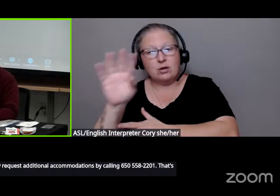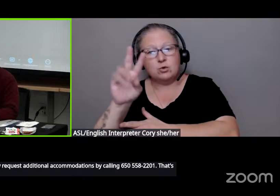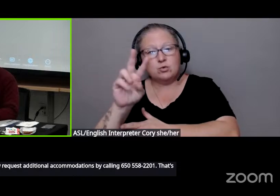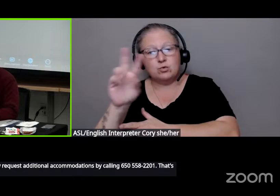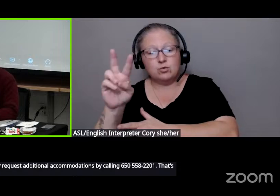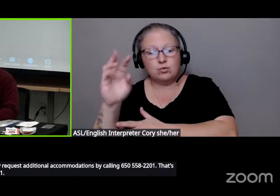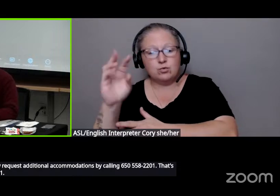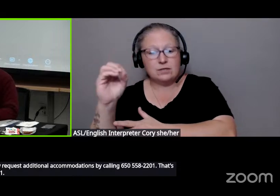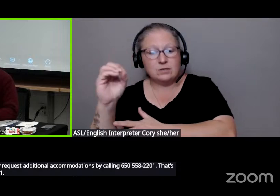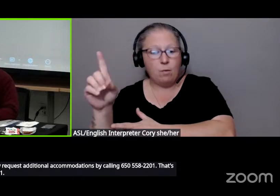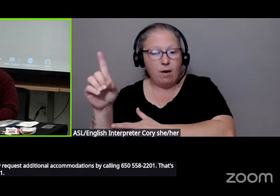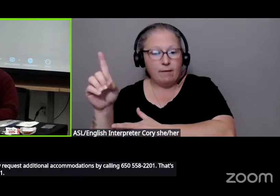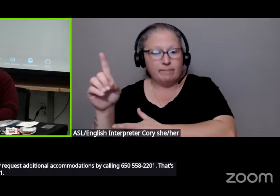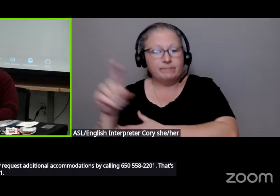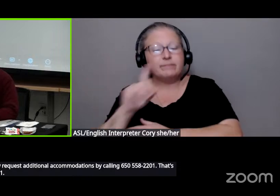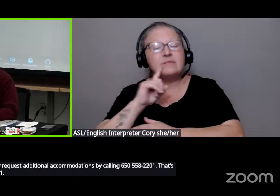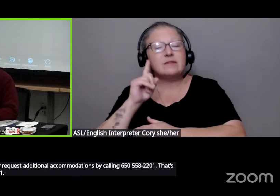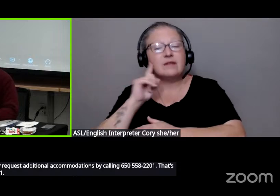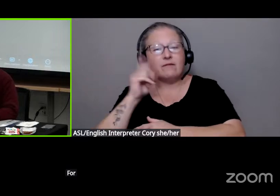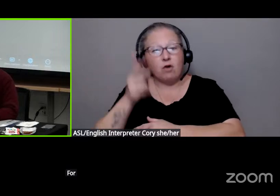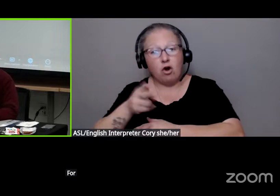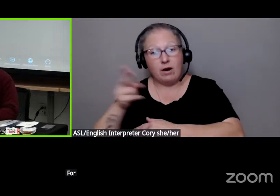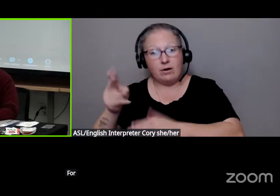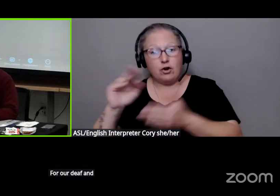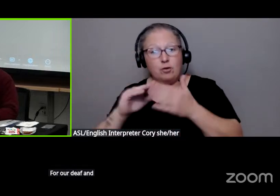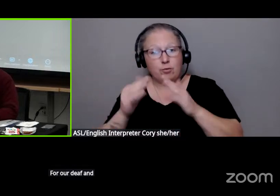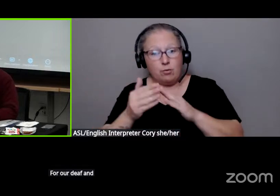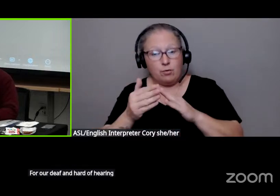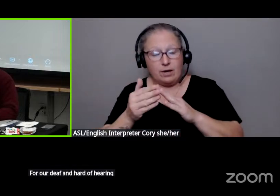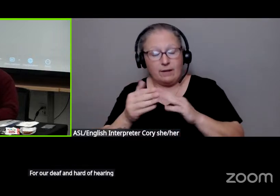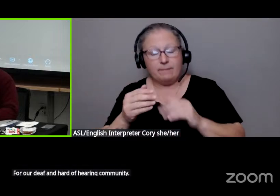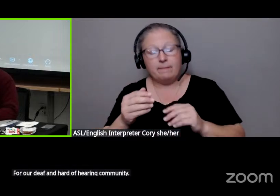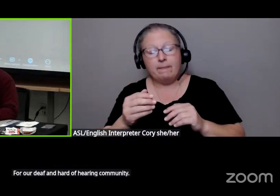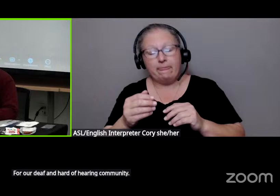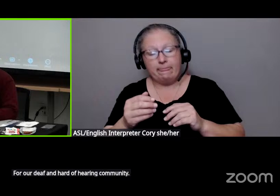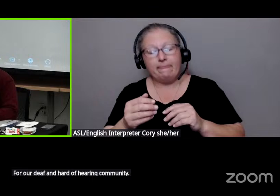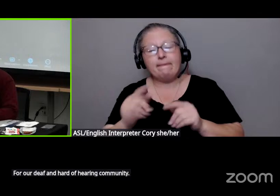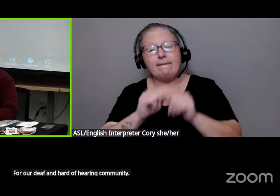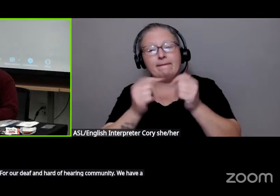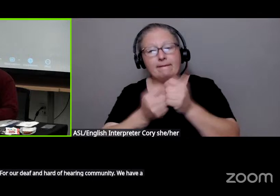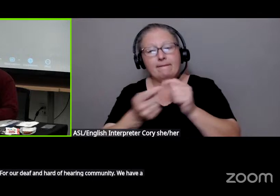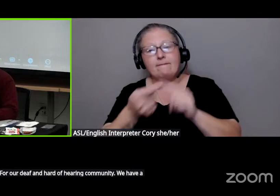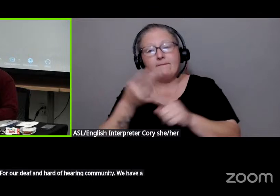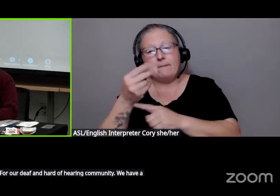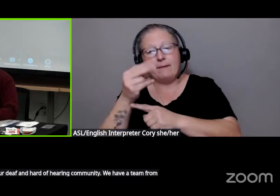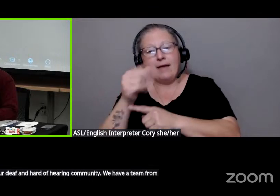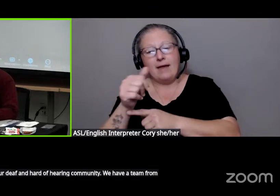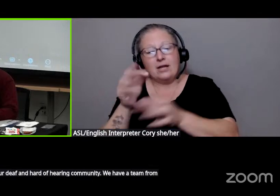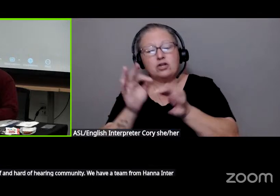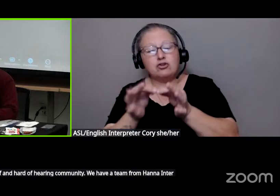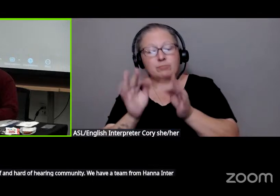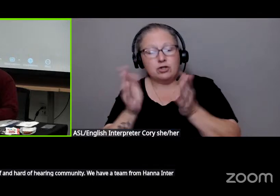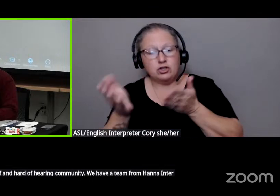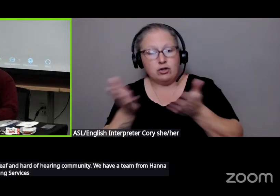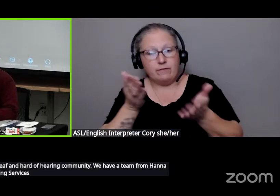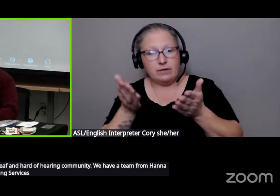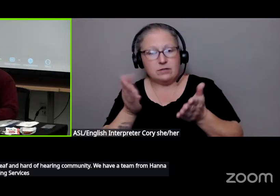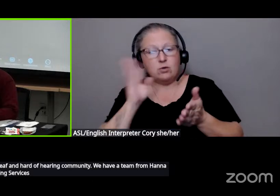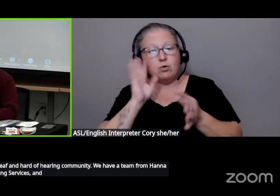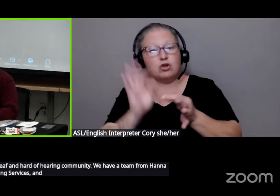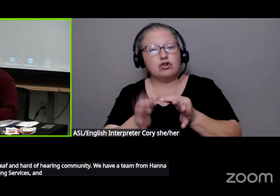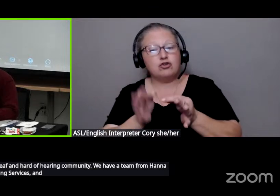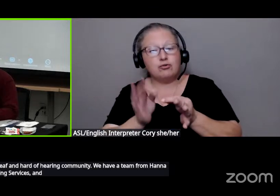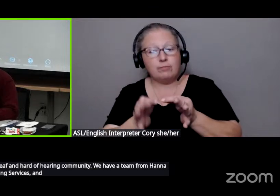650-558-2201. For our deaf and hard of hearing community, we have a team from HANA Interpreting Services, and they will be